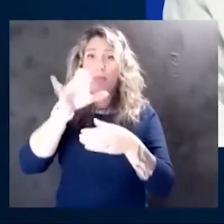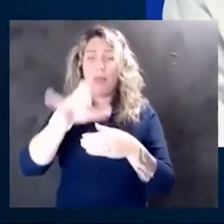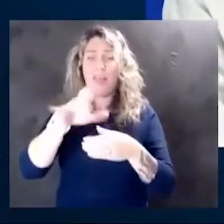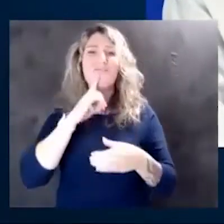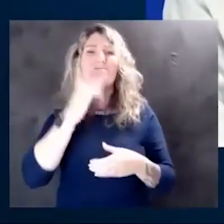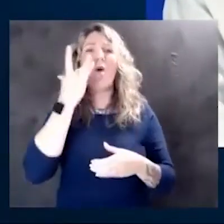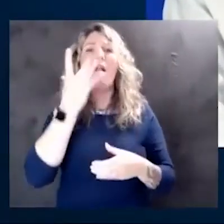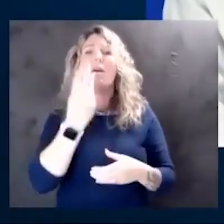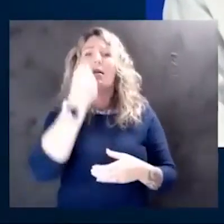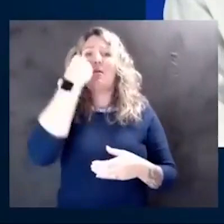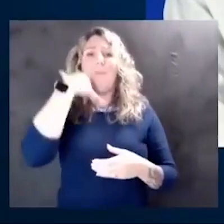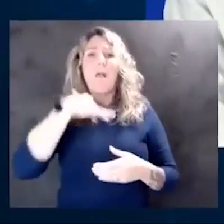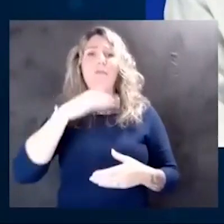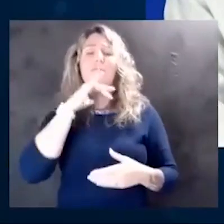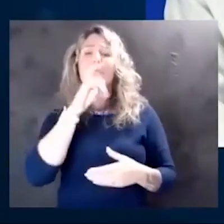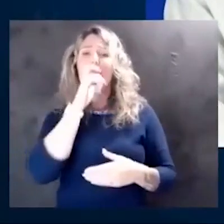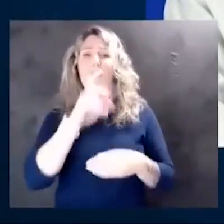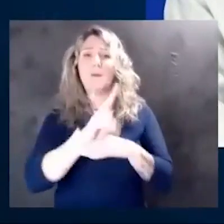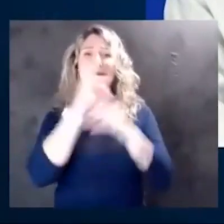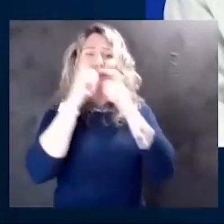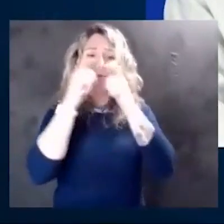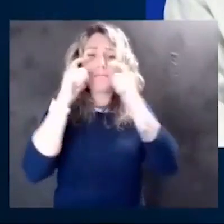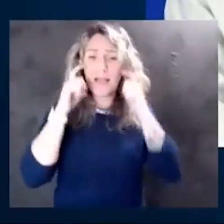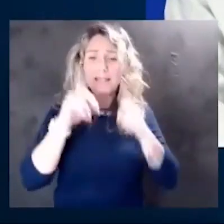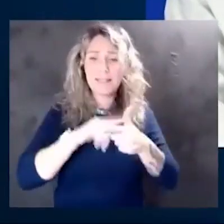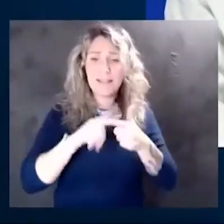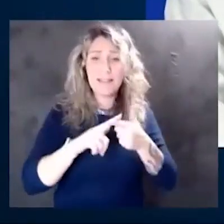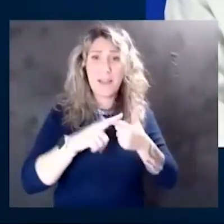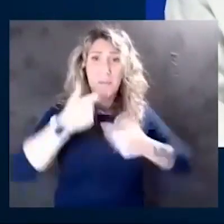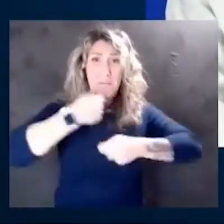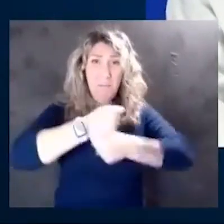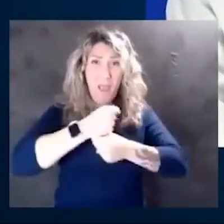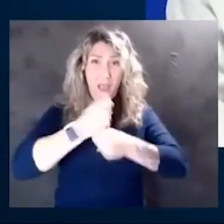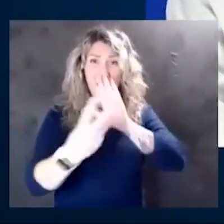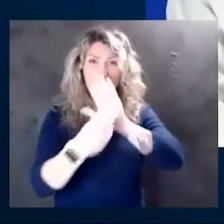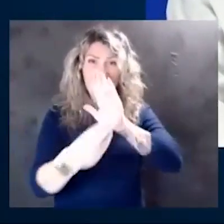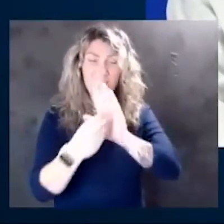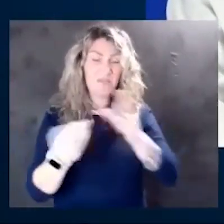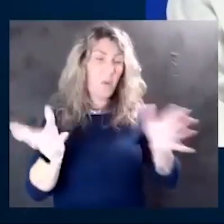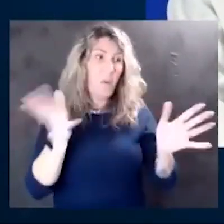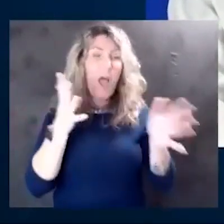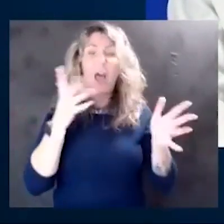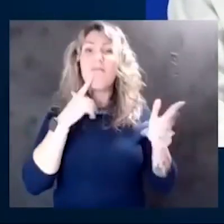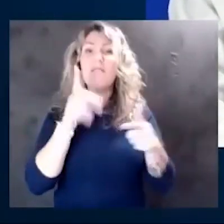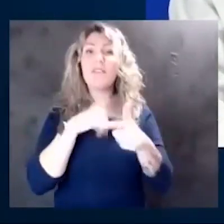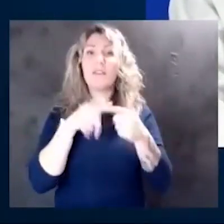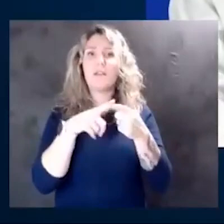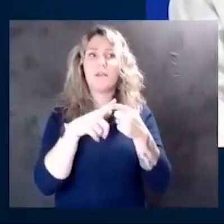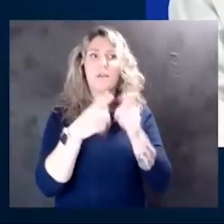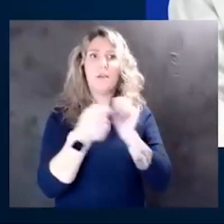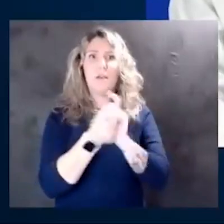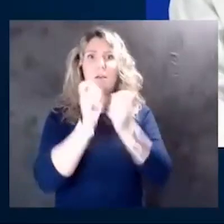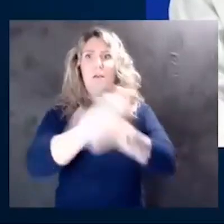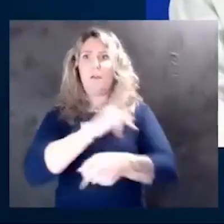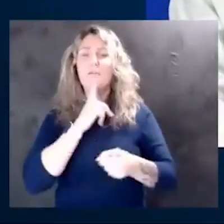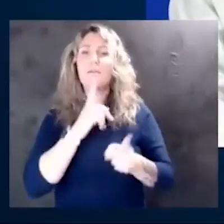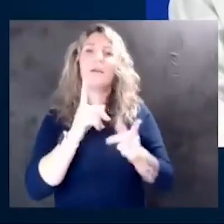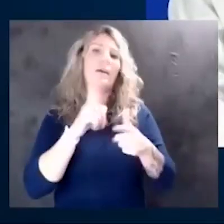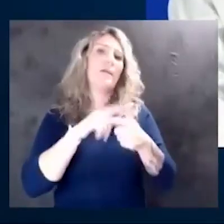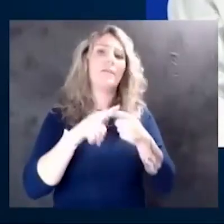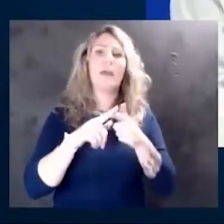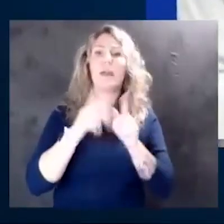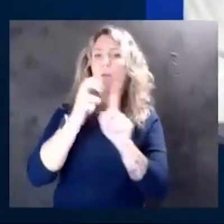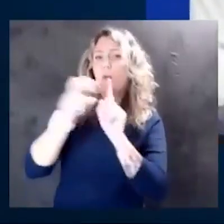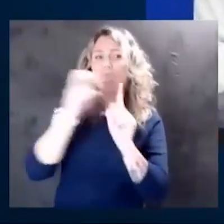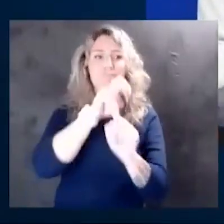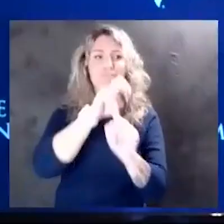vaccinated, and then it can reproduce wildly. And when it reproduces, it mutates, and when it mutates, you can get out to other people. The one good news that I'm